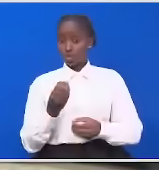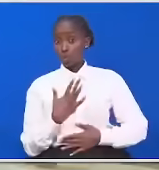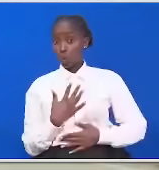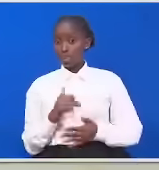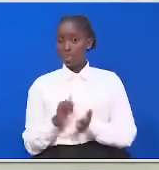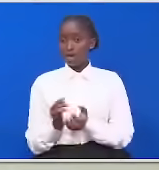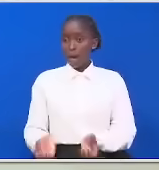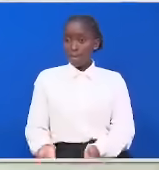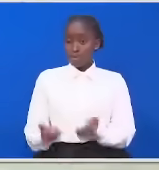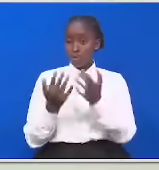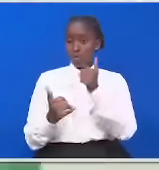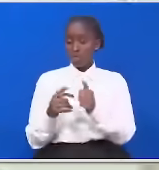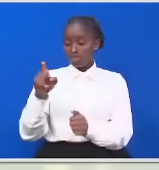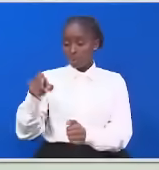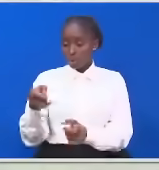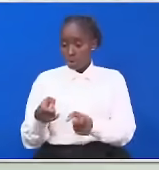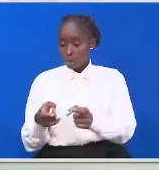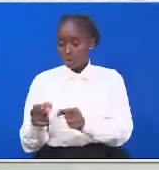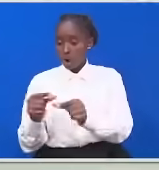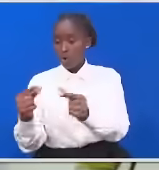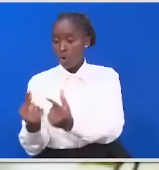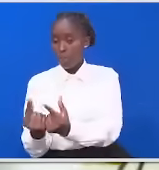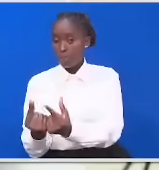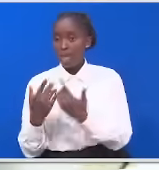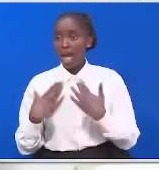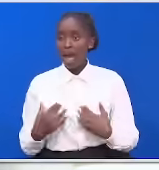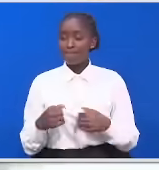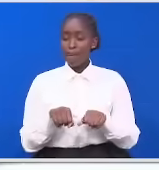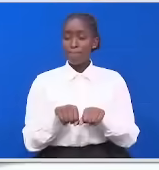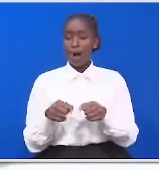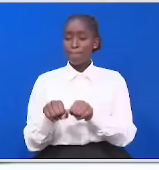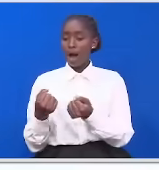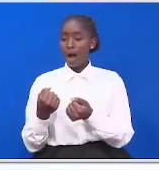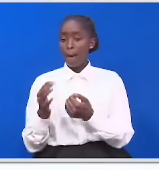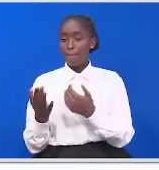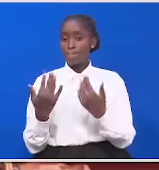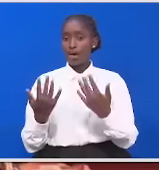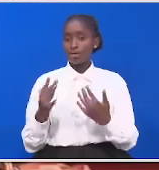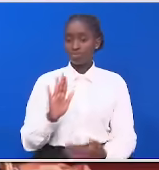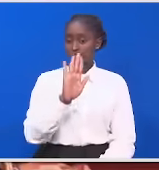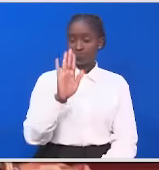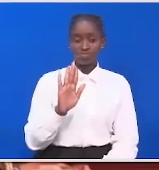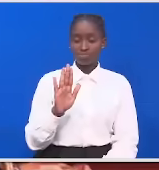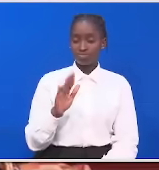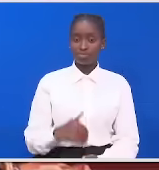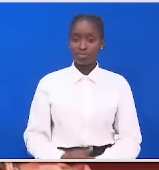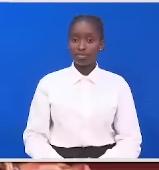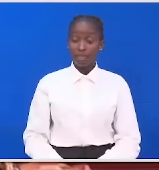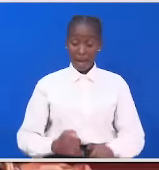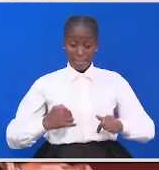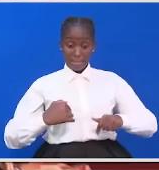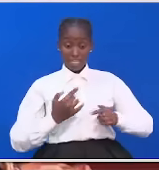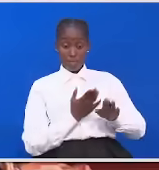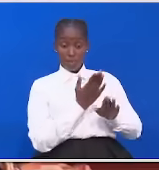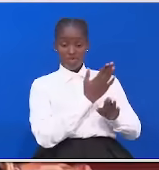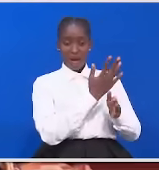grenade that was supposed to control the crowd shattered his body instead. Nilikuwa nimebleed sana.